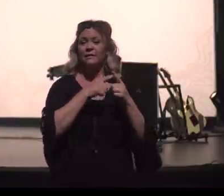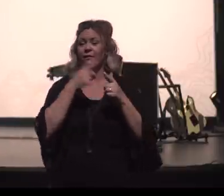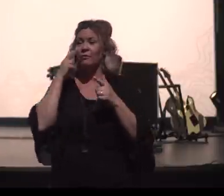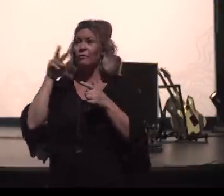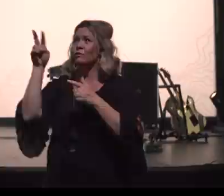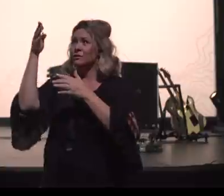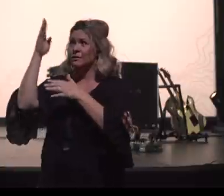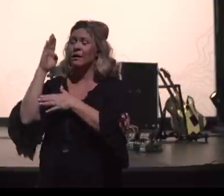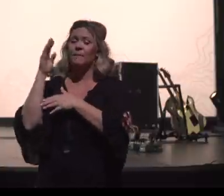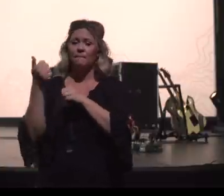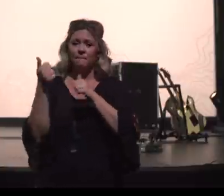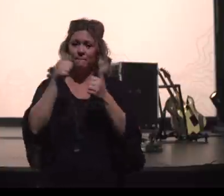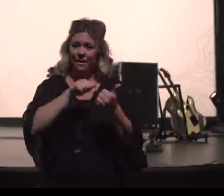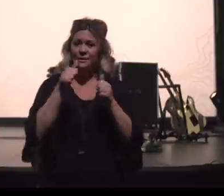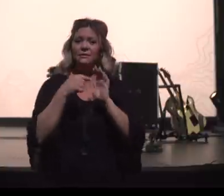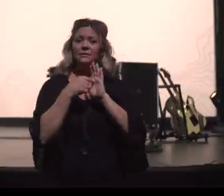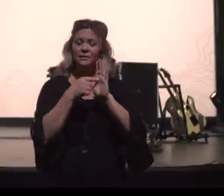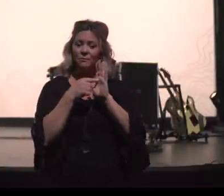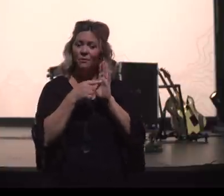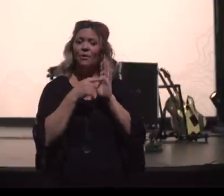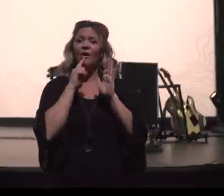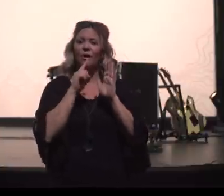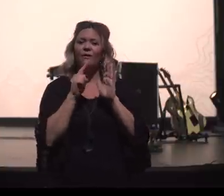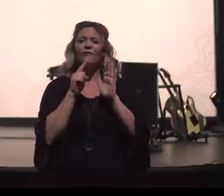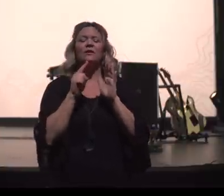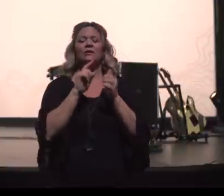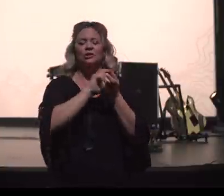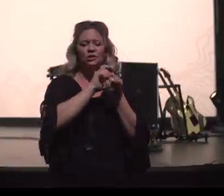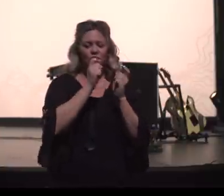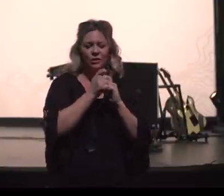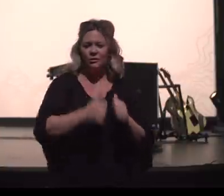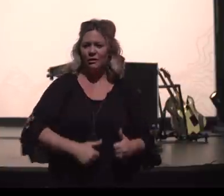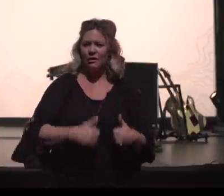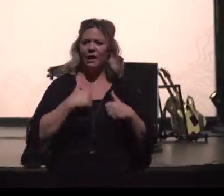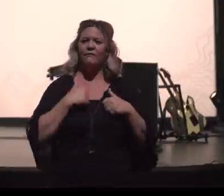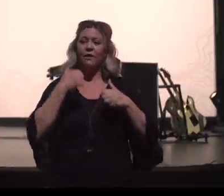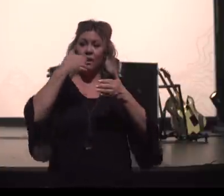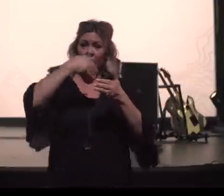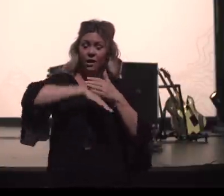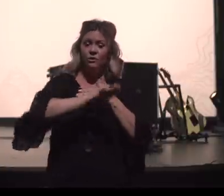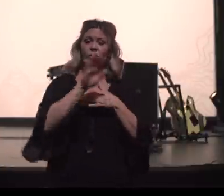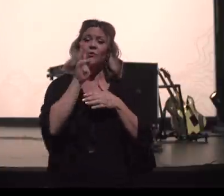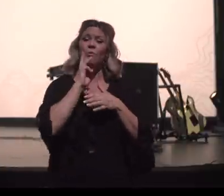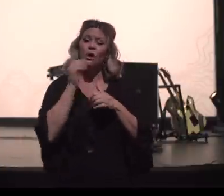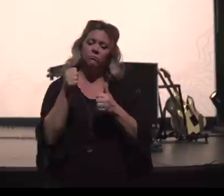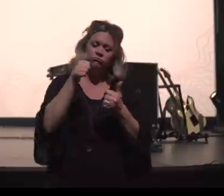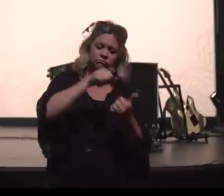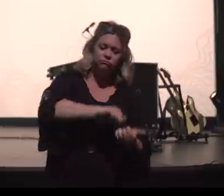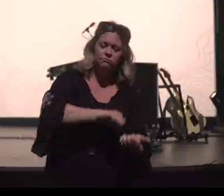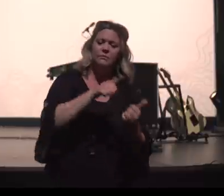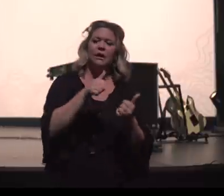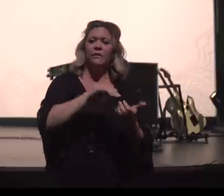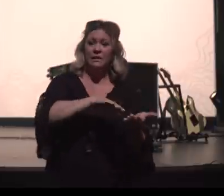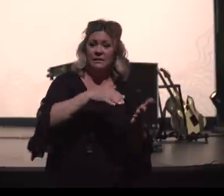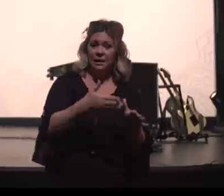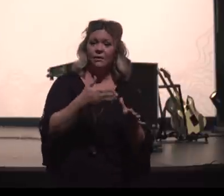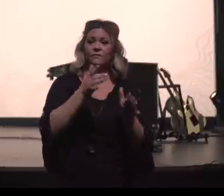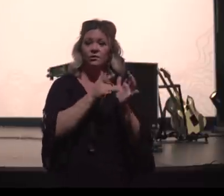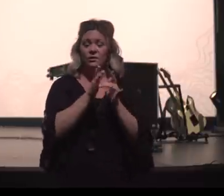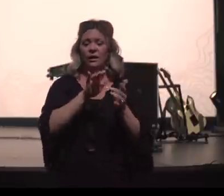baptism is a symbol of you turning your life over to God, where you go underneath the water, which represents Jesus' death. You come out of the water, which represents